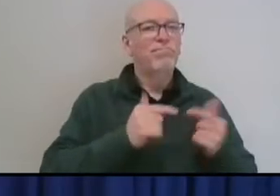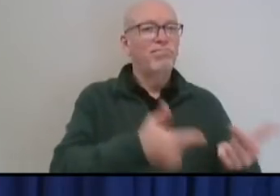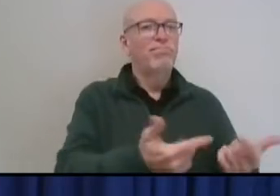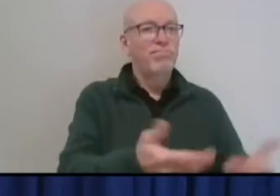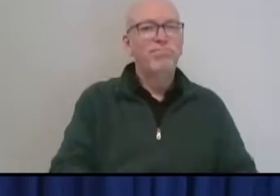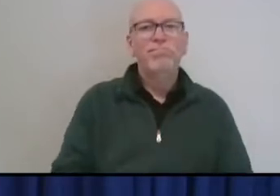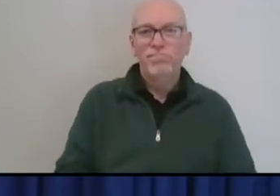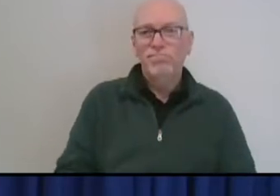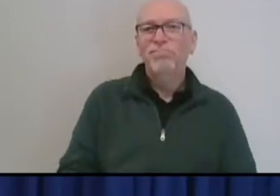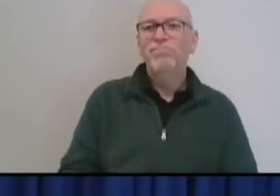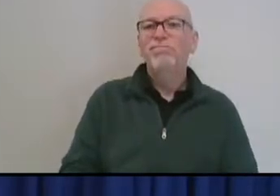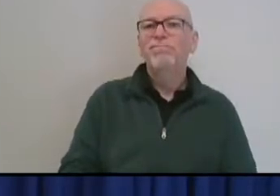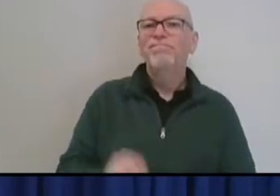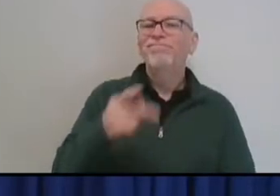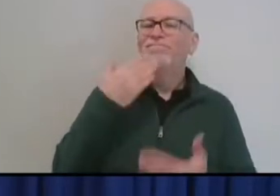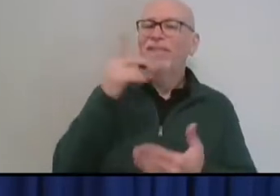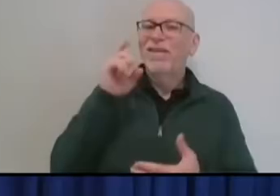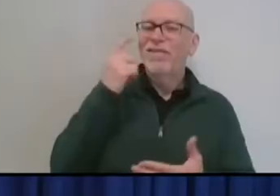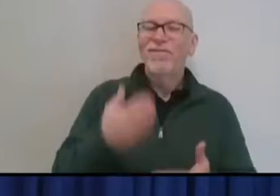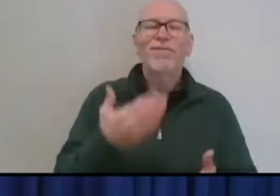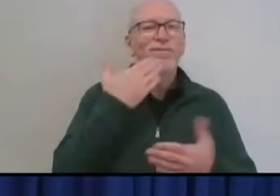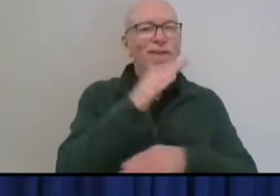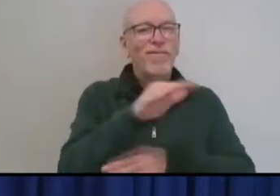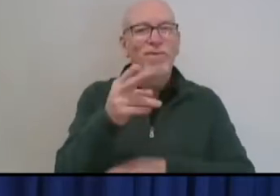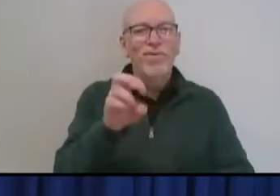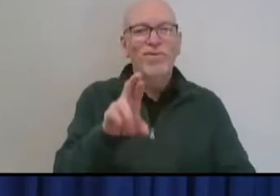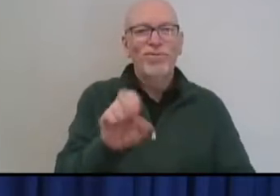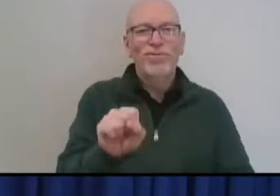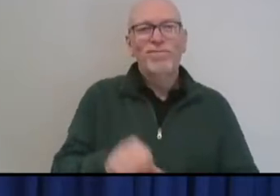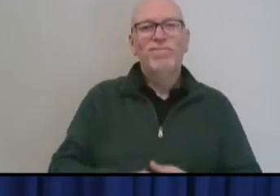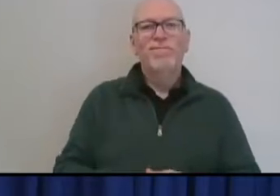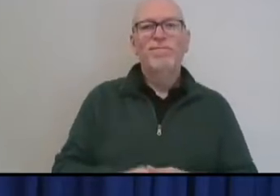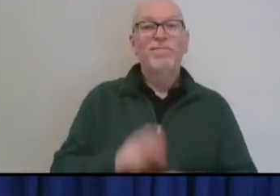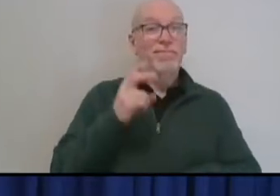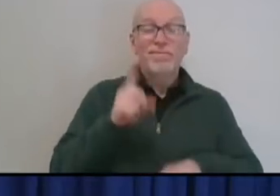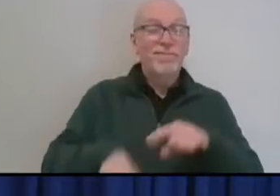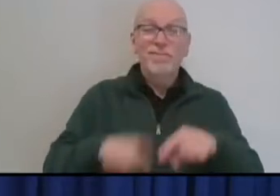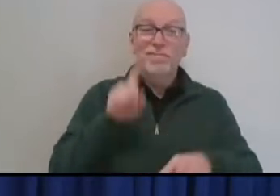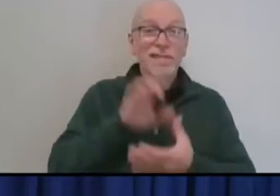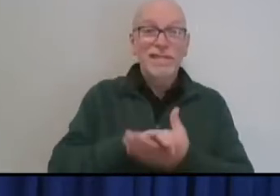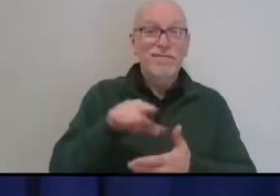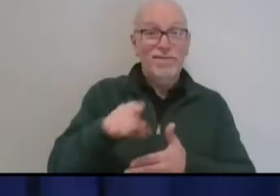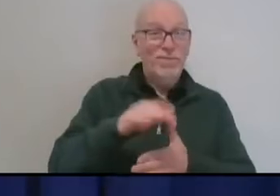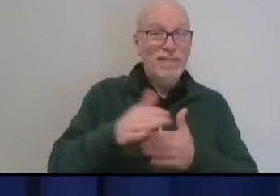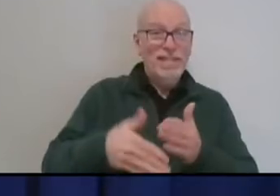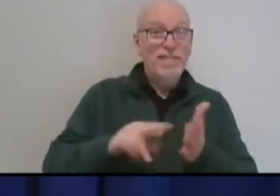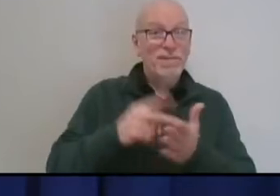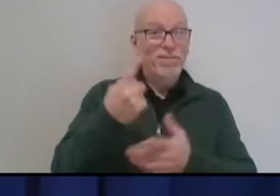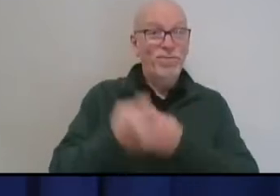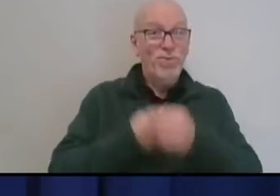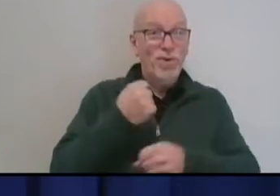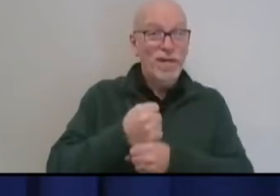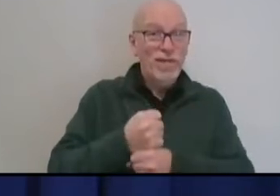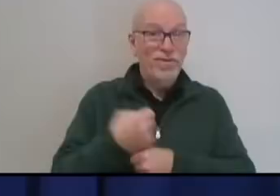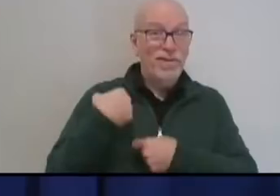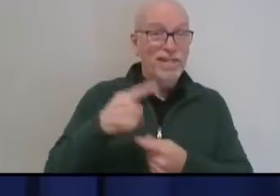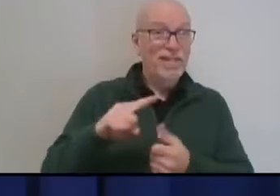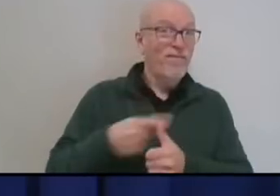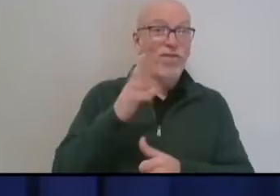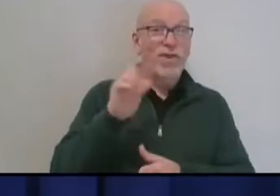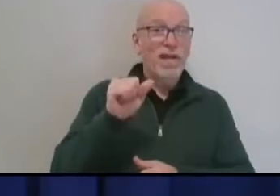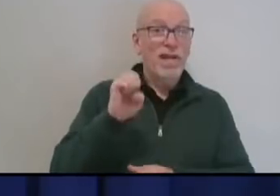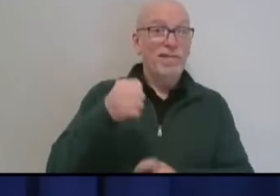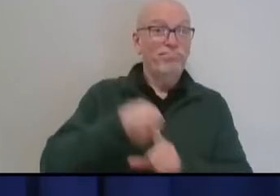Thank you, Governor. Good afternoon, Hoosiers. It's hard to believe that this weekend will mark 1 year since our first case of